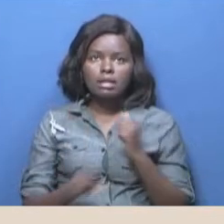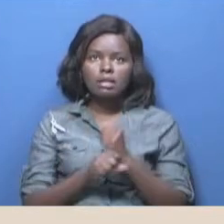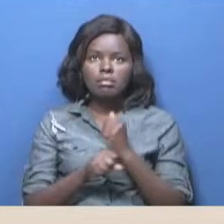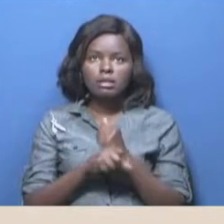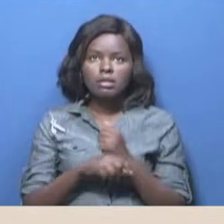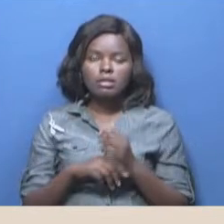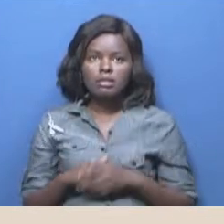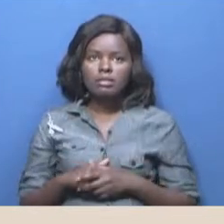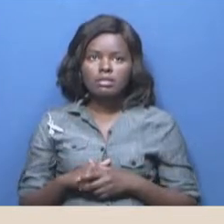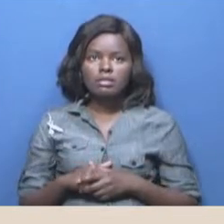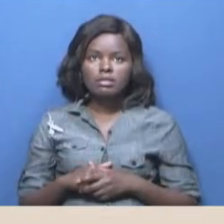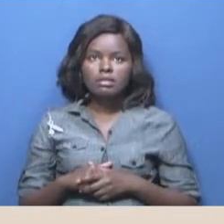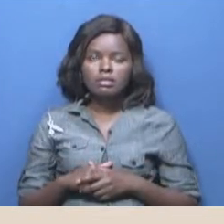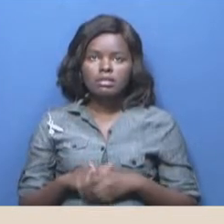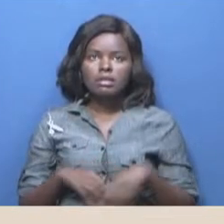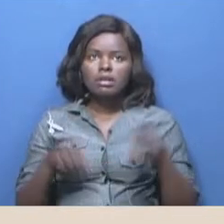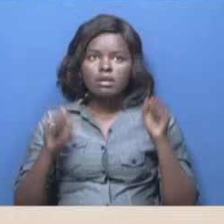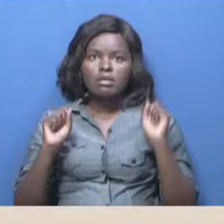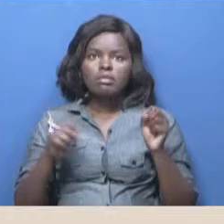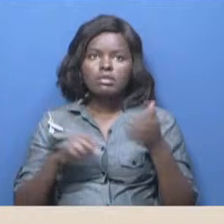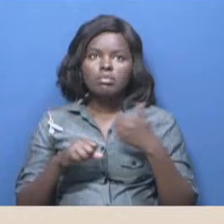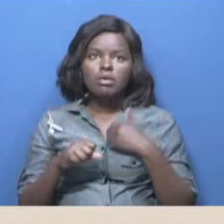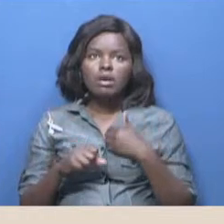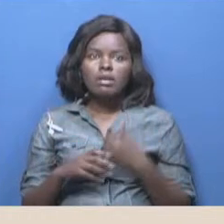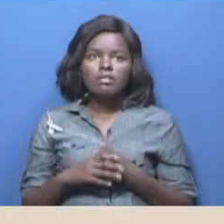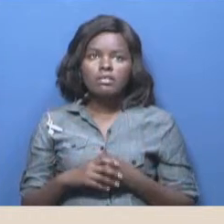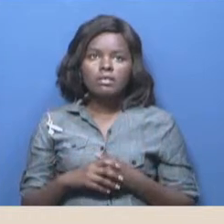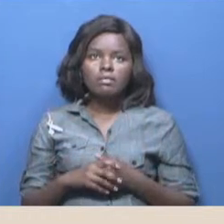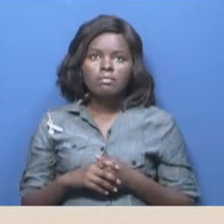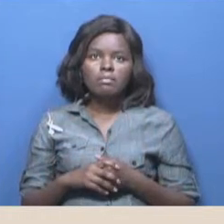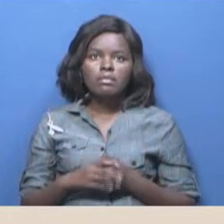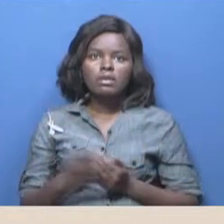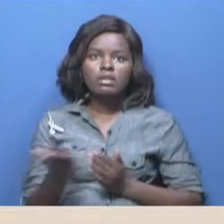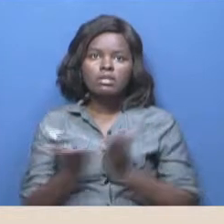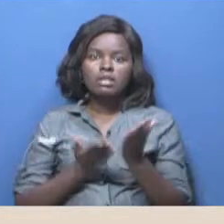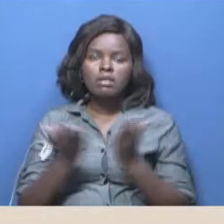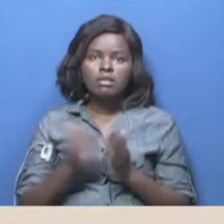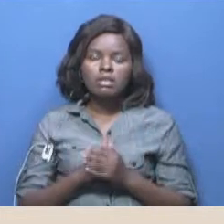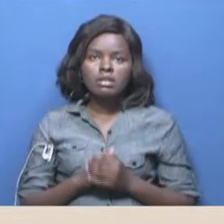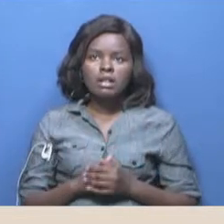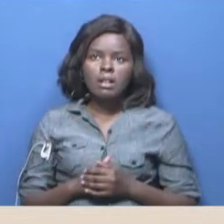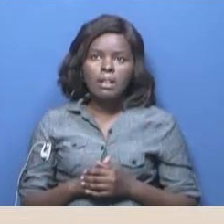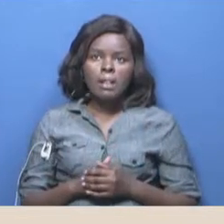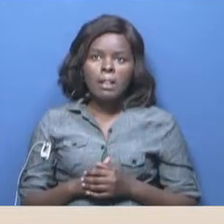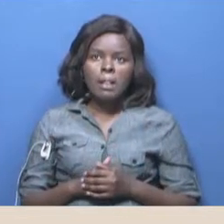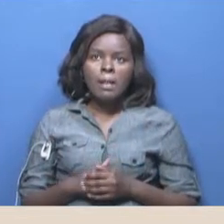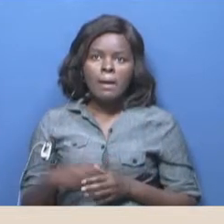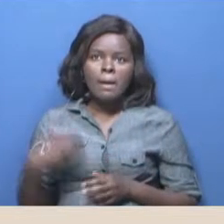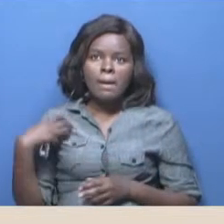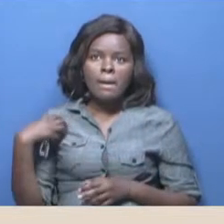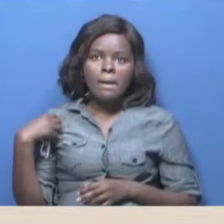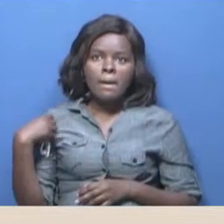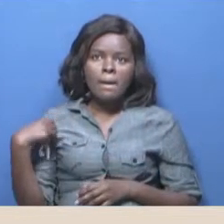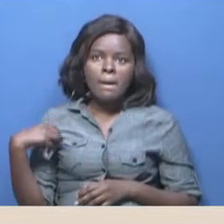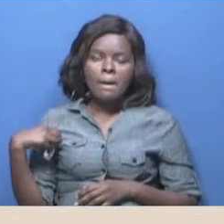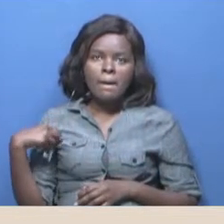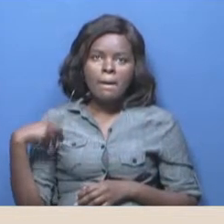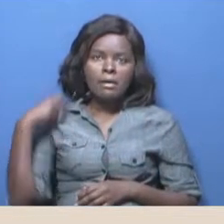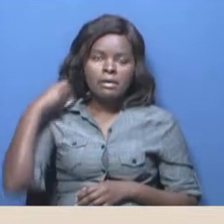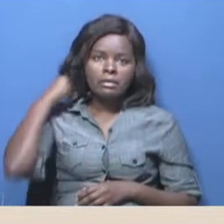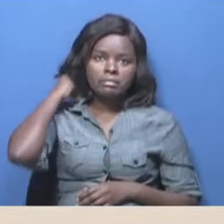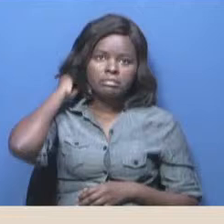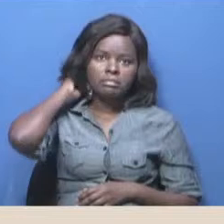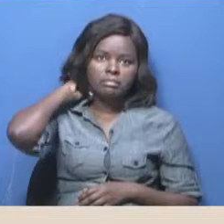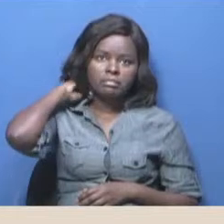The e-platform, to be able to get into the services, you need to be registered with eCitizen, and